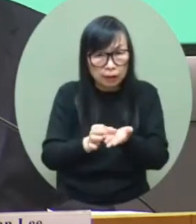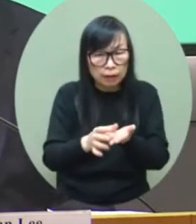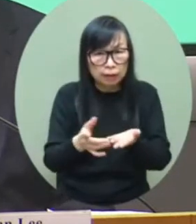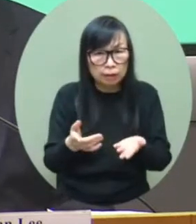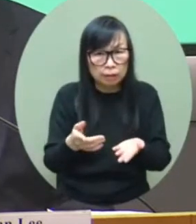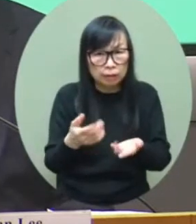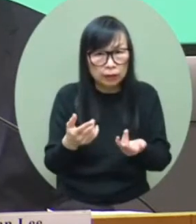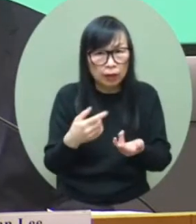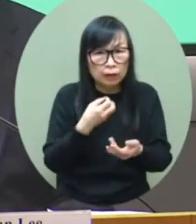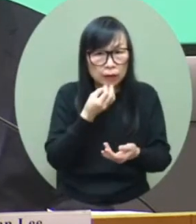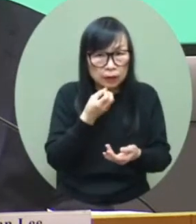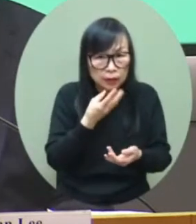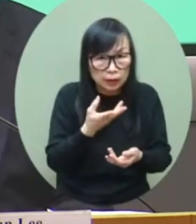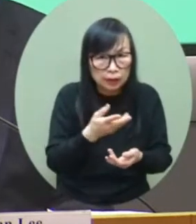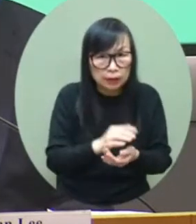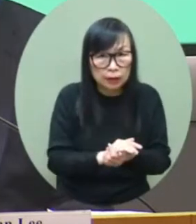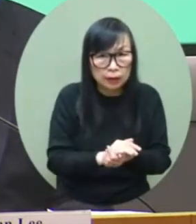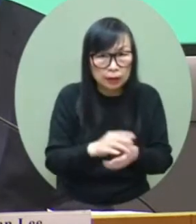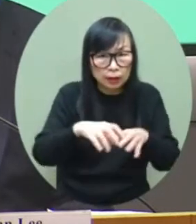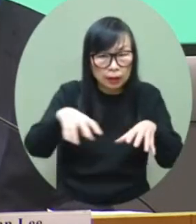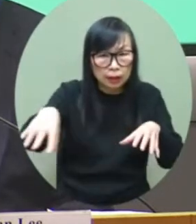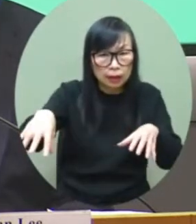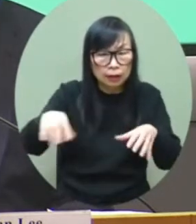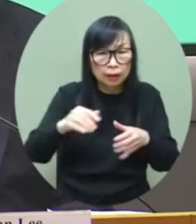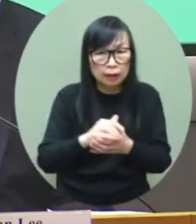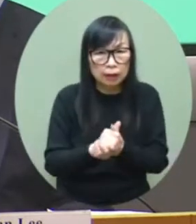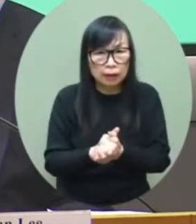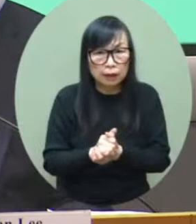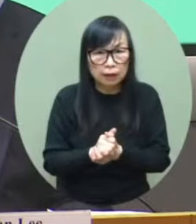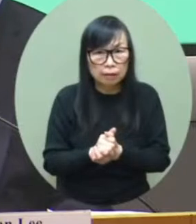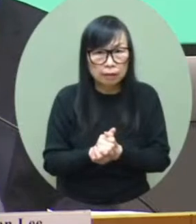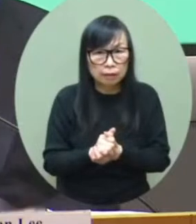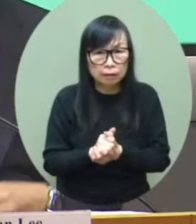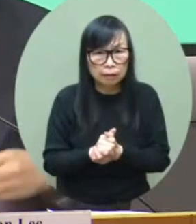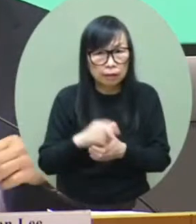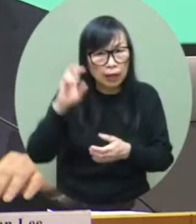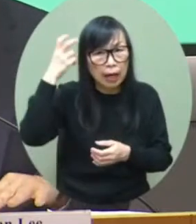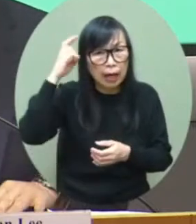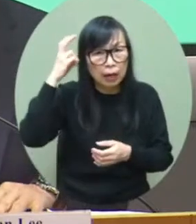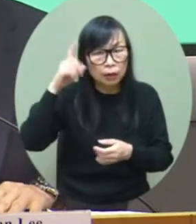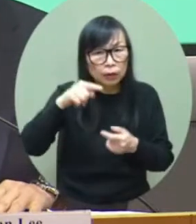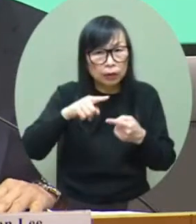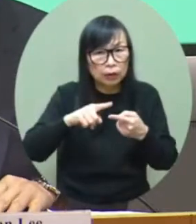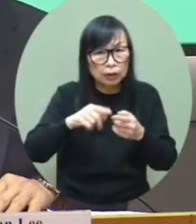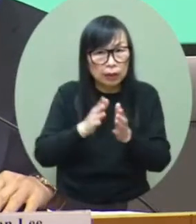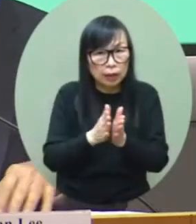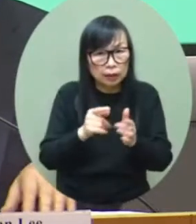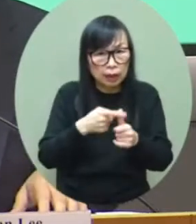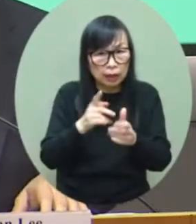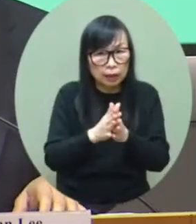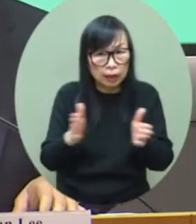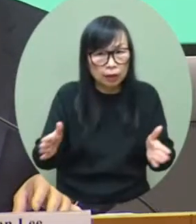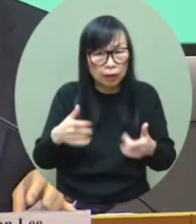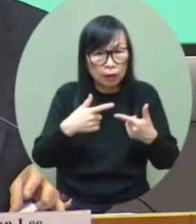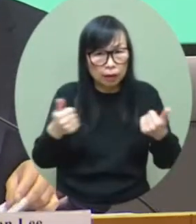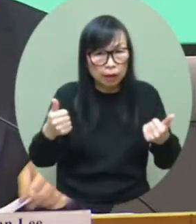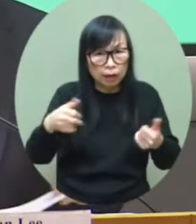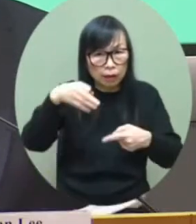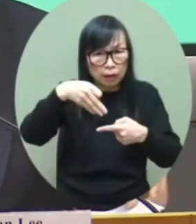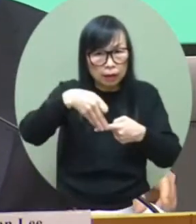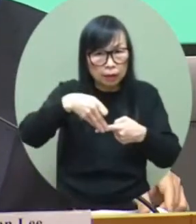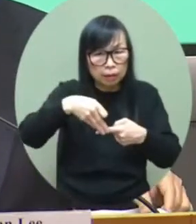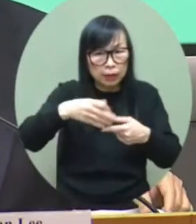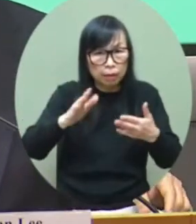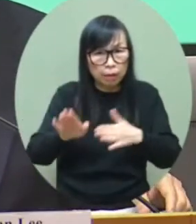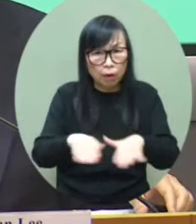maybe you're not familiar with the Hong Kong clearance facility. So again, I would suggest that you allow more time for your